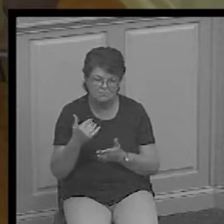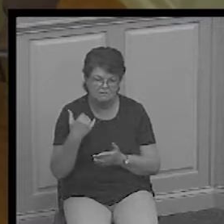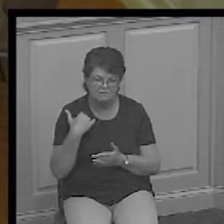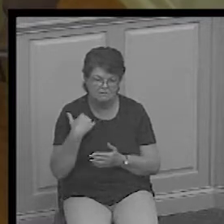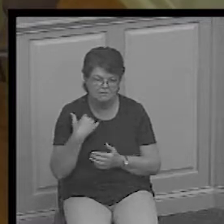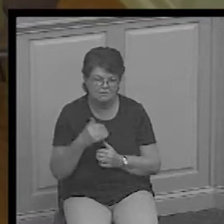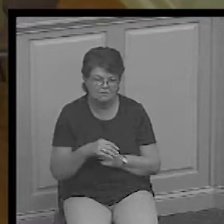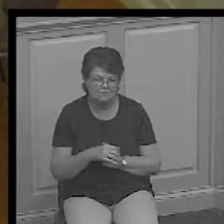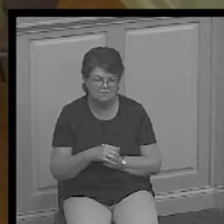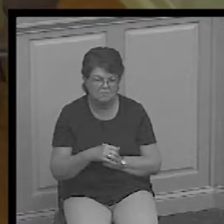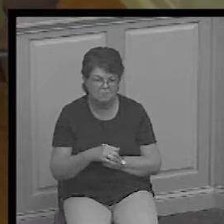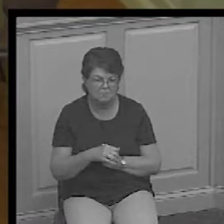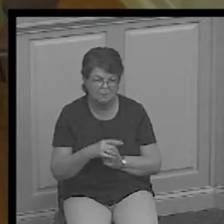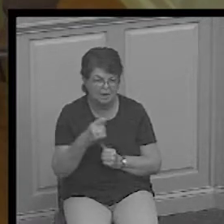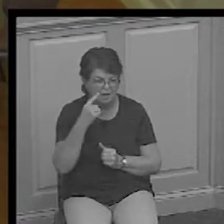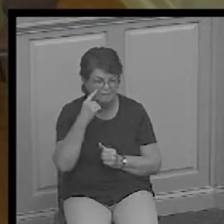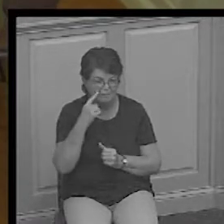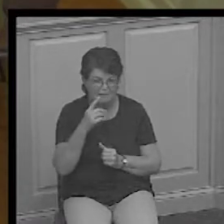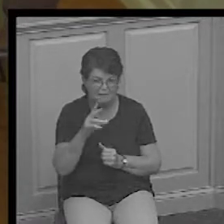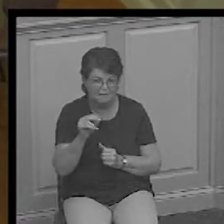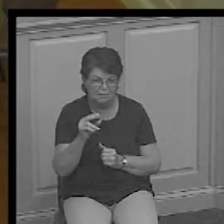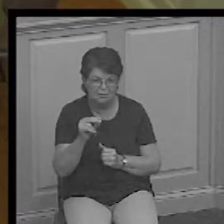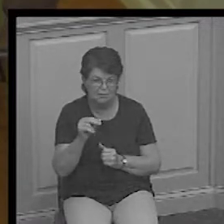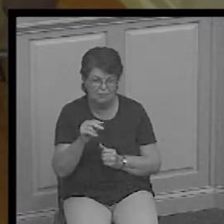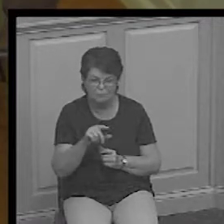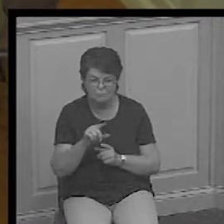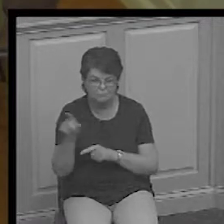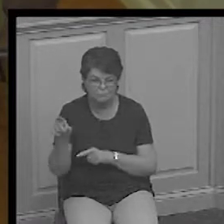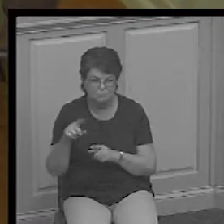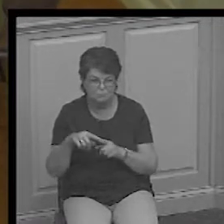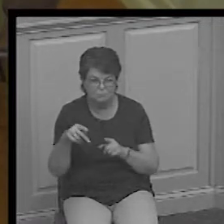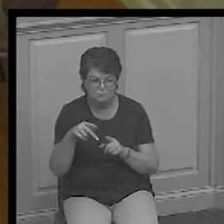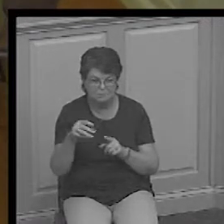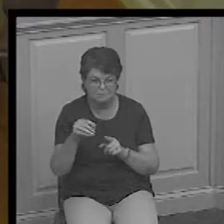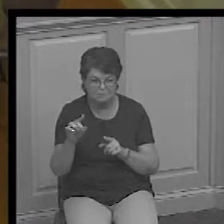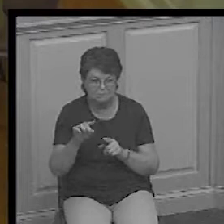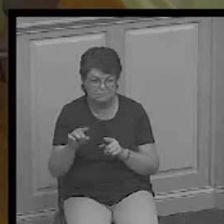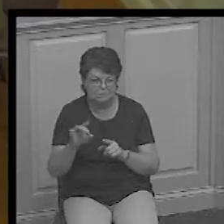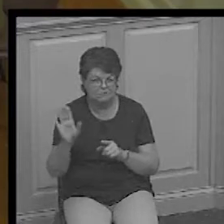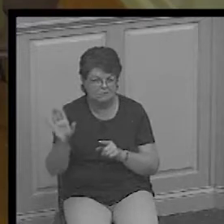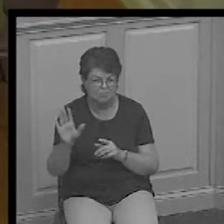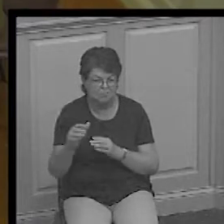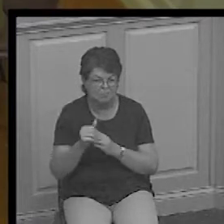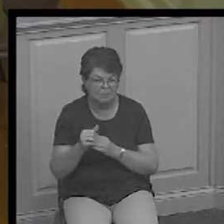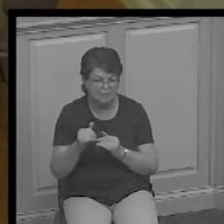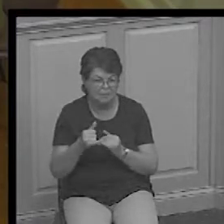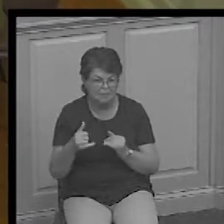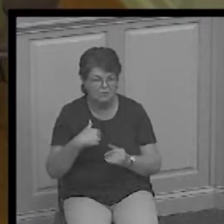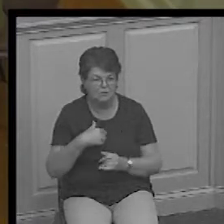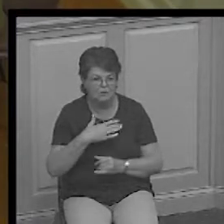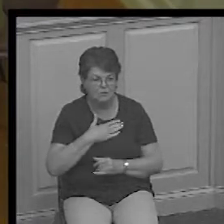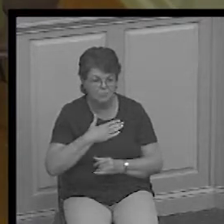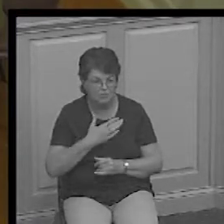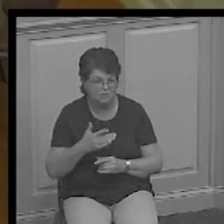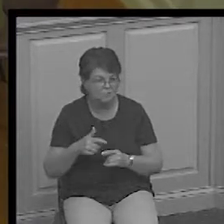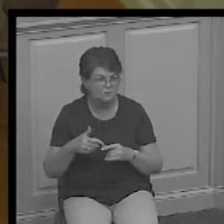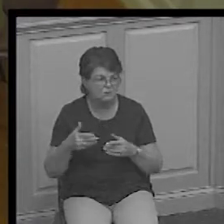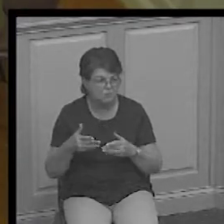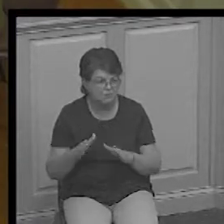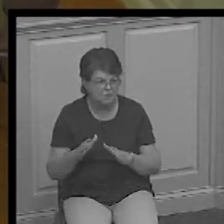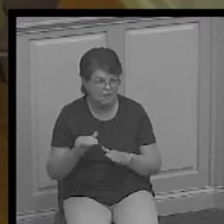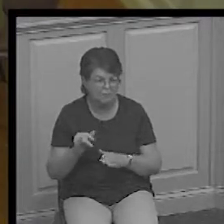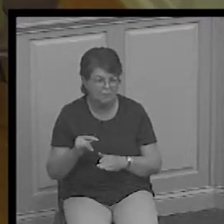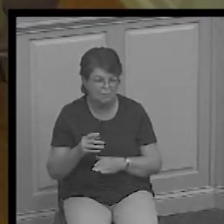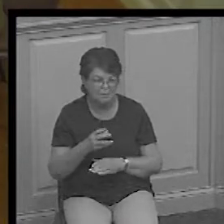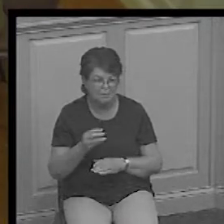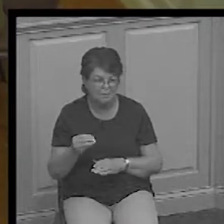And I think it got kicked down to P and Z again. It was one of those where their guidelines, we were willing to allow it, and then